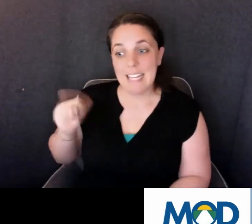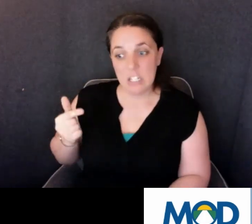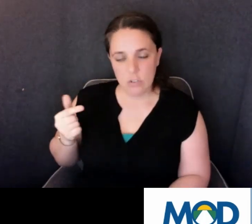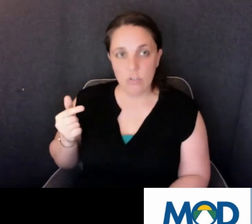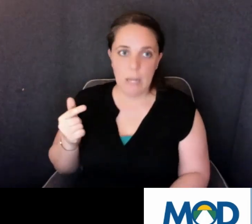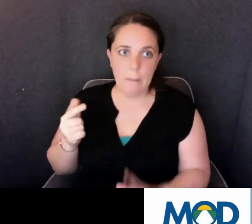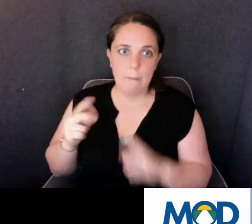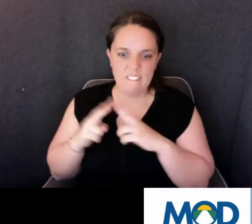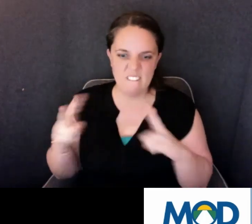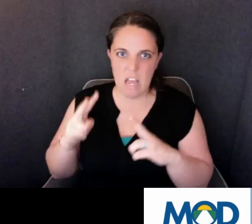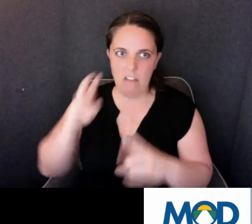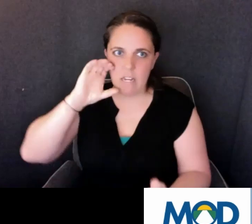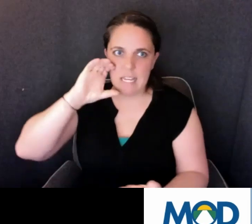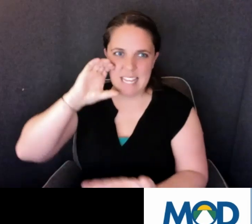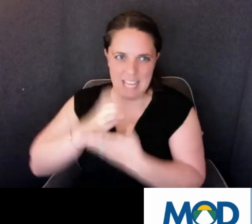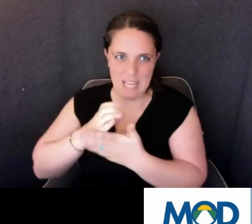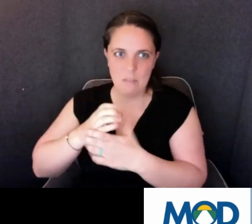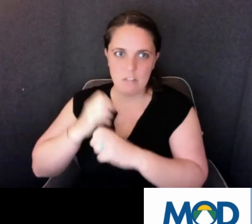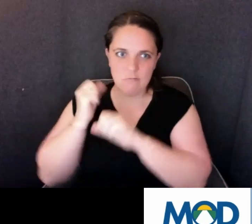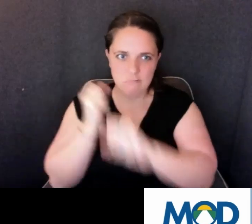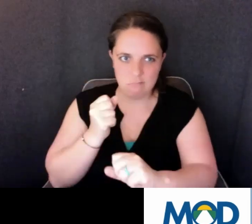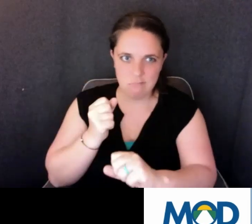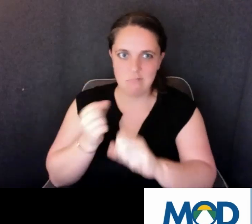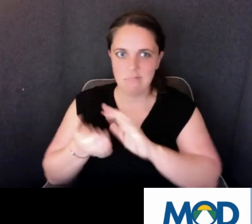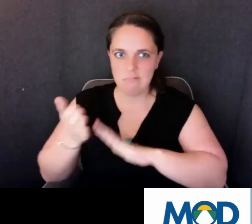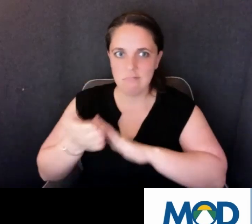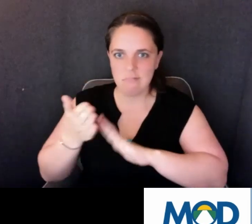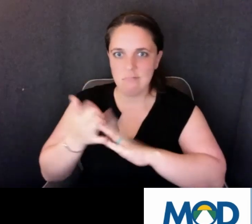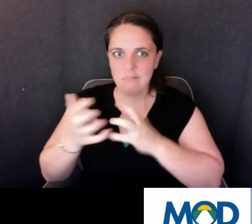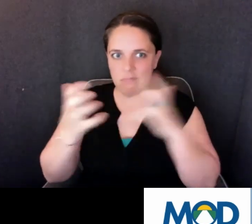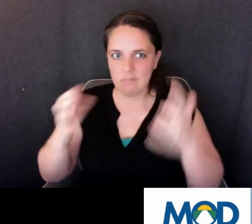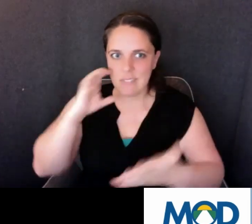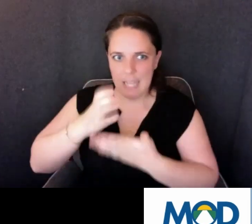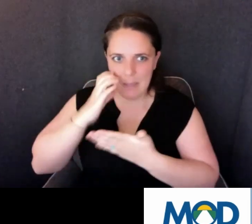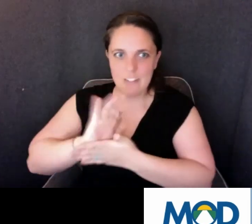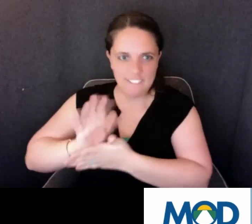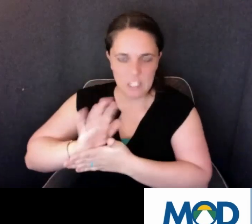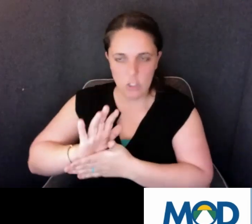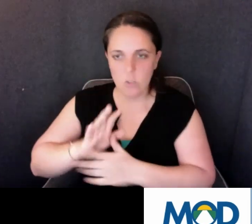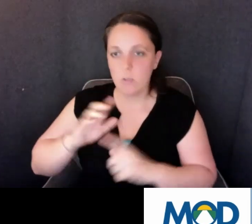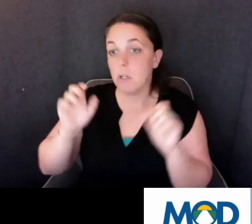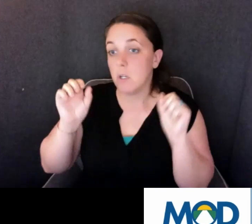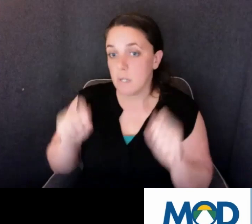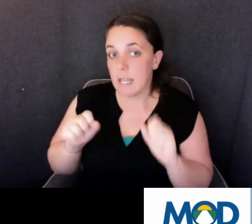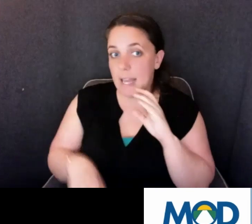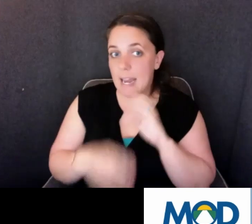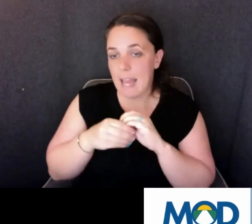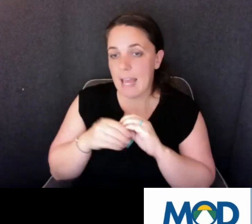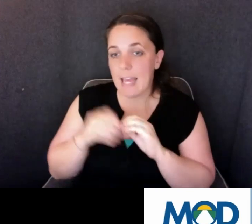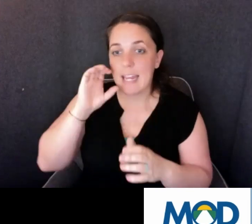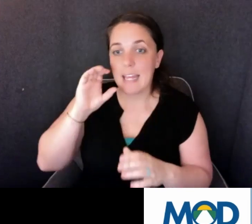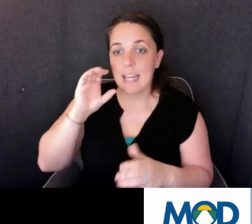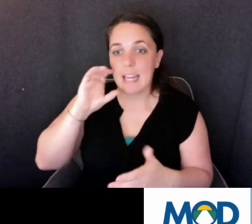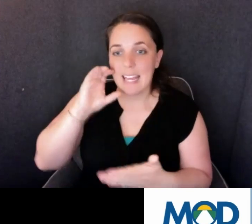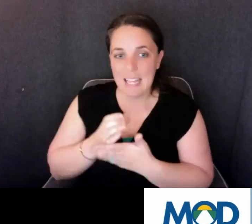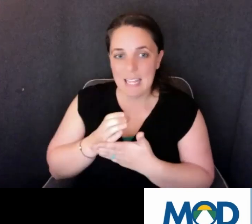really image-driven platform, but you can do image descriptions in the caption